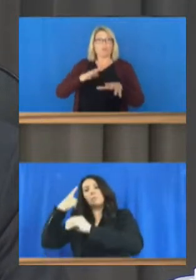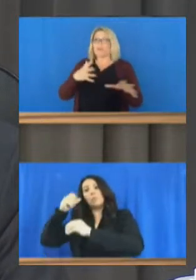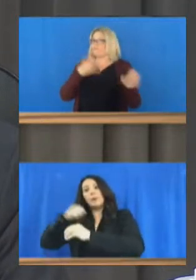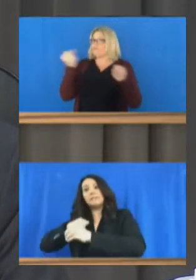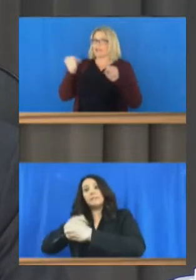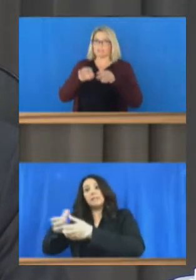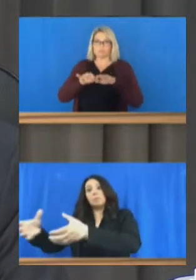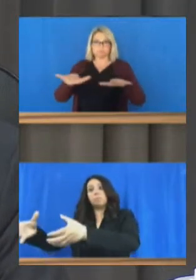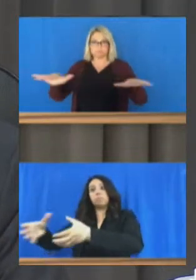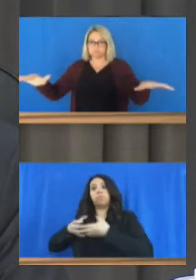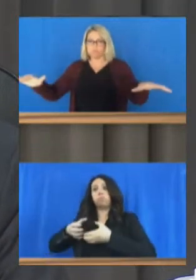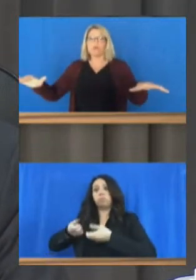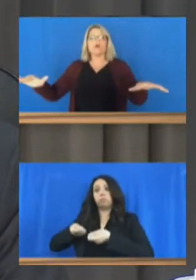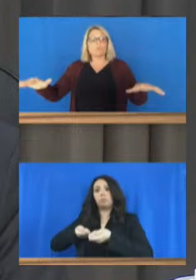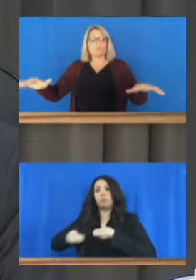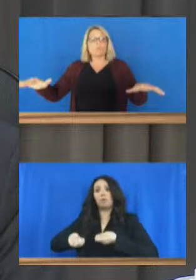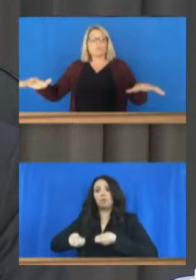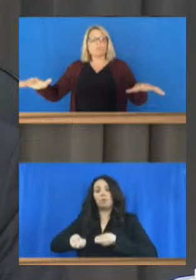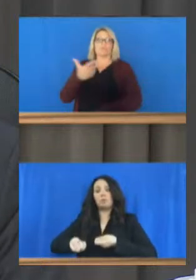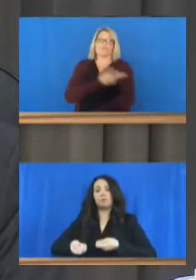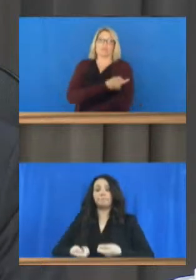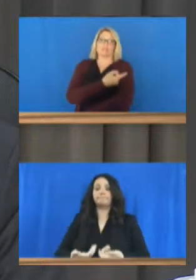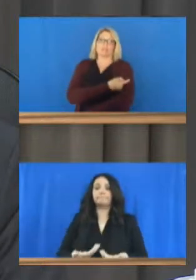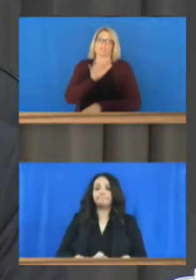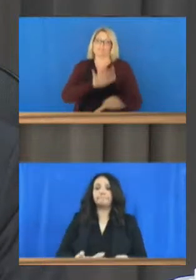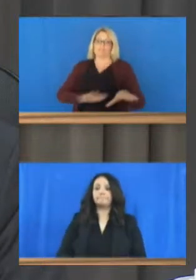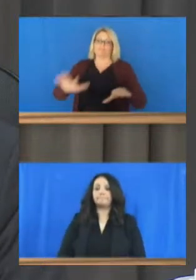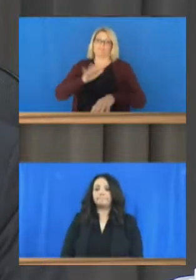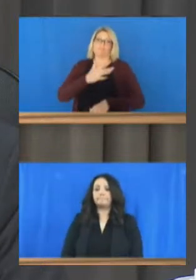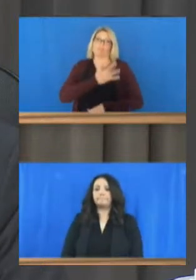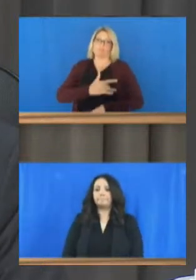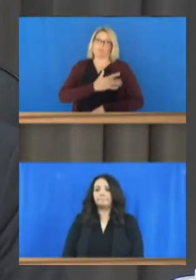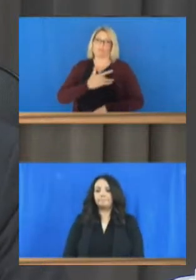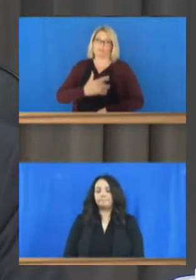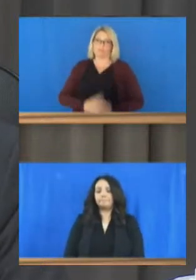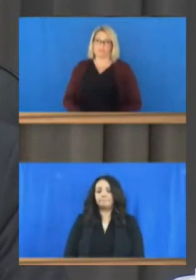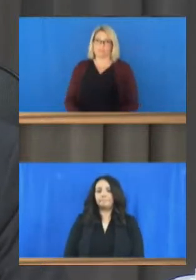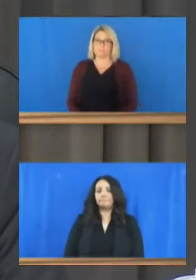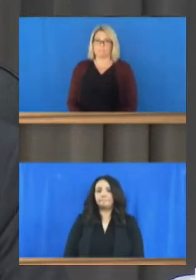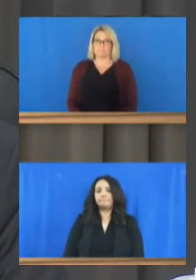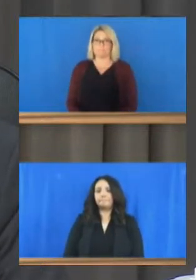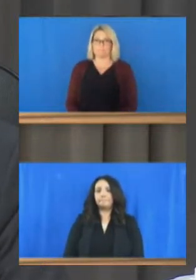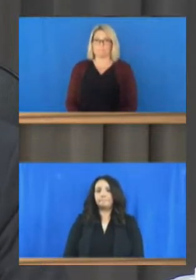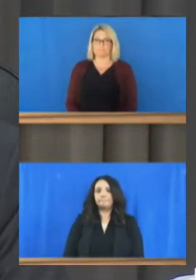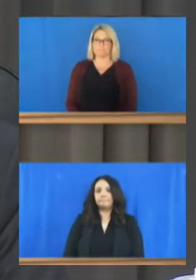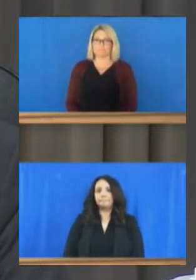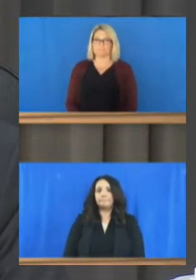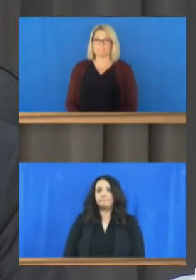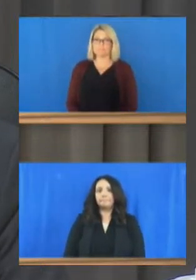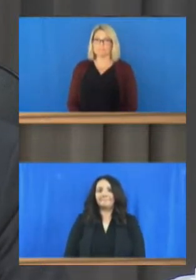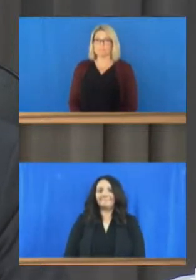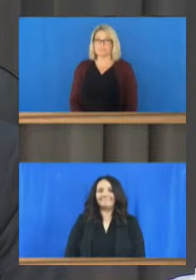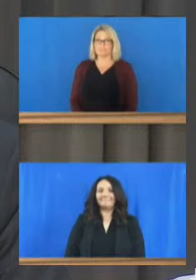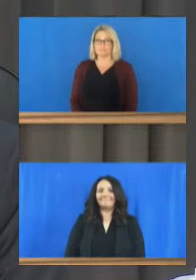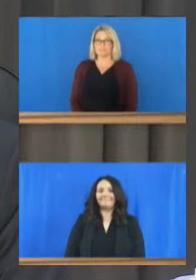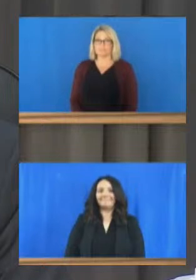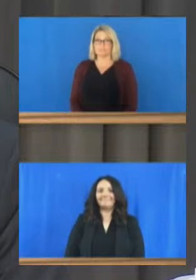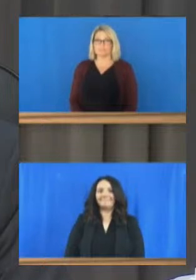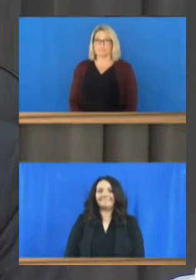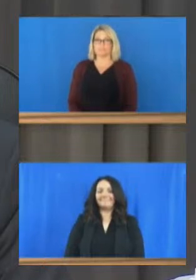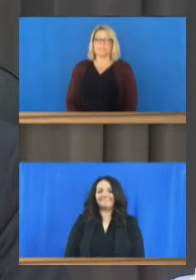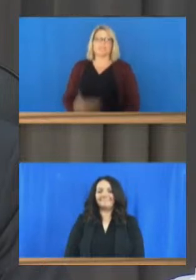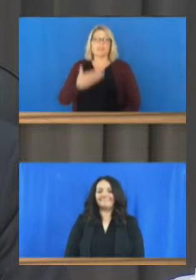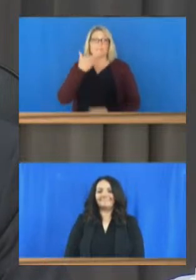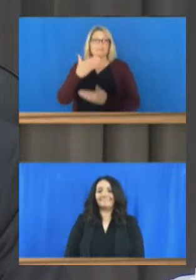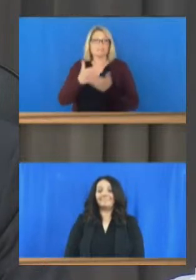be developed. Dose 2 clinics have now been held at 75% of long-term care homes in the province. The